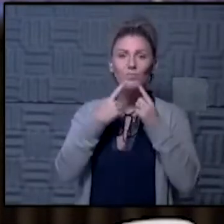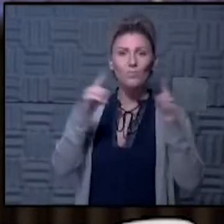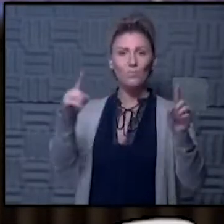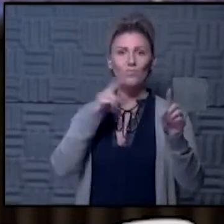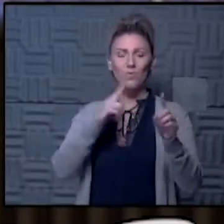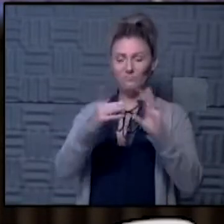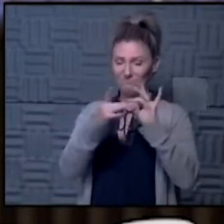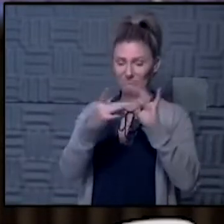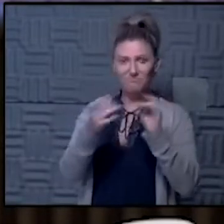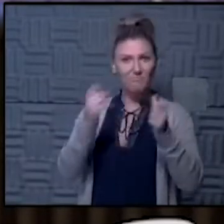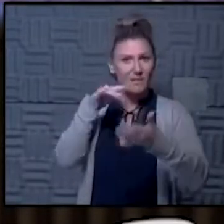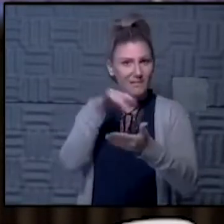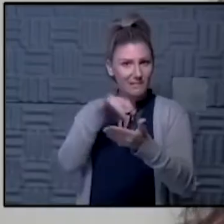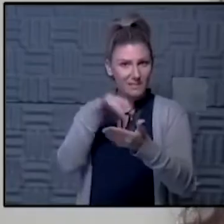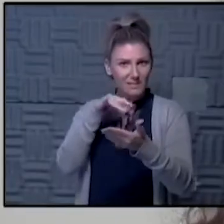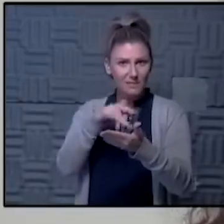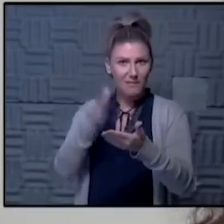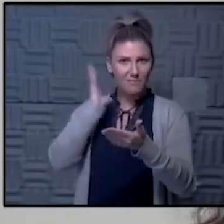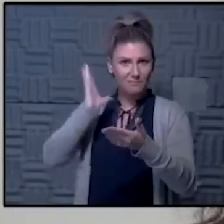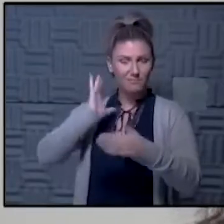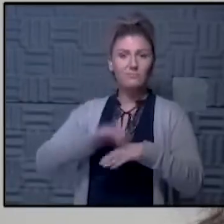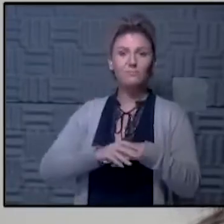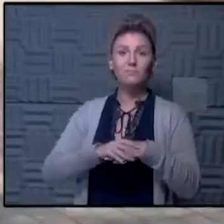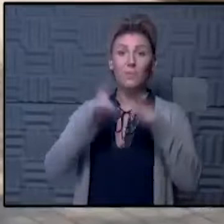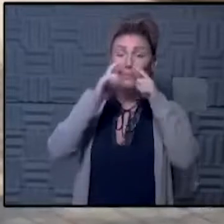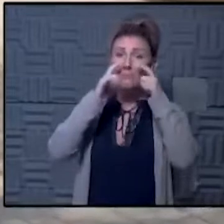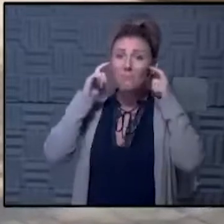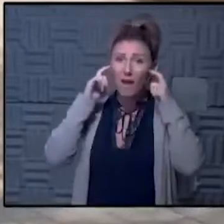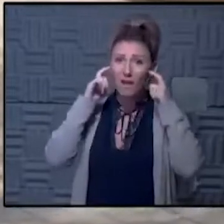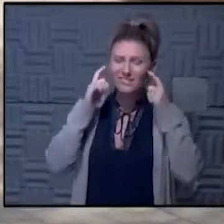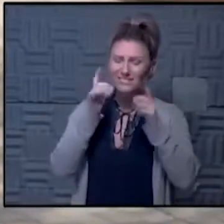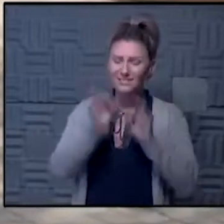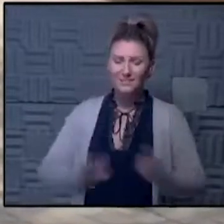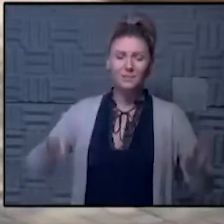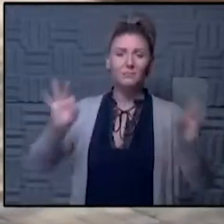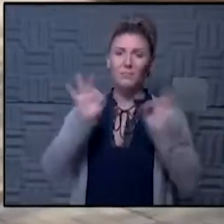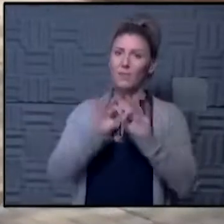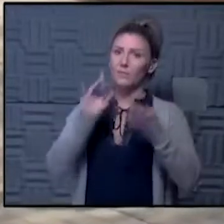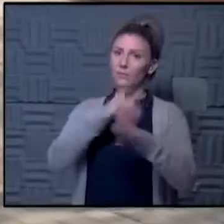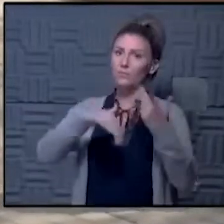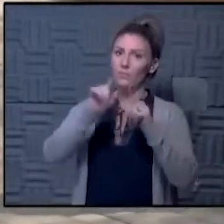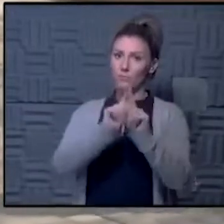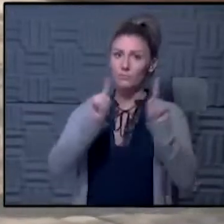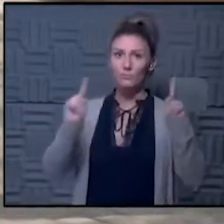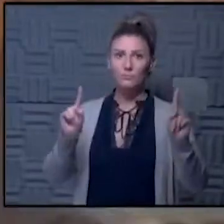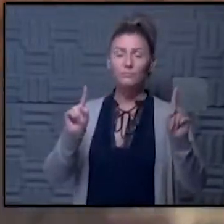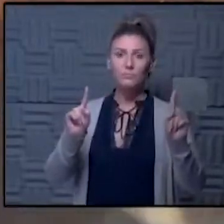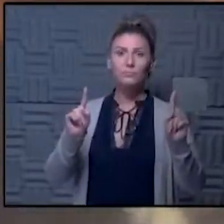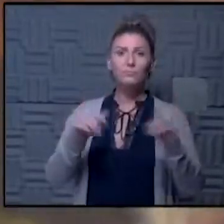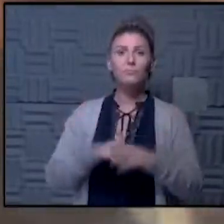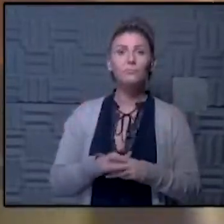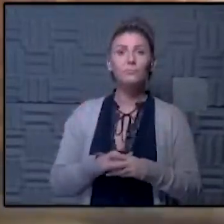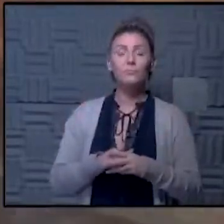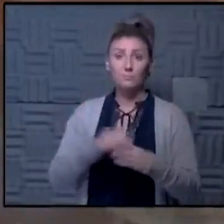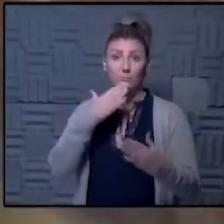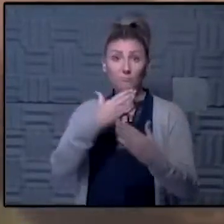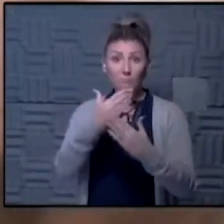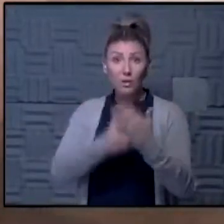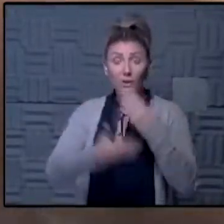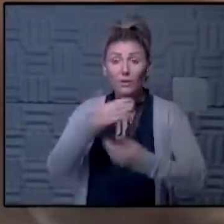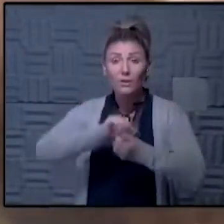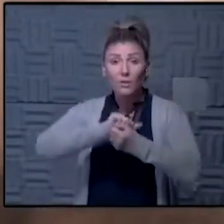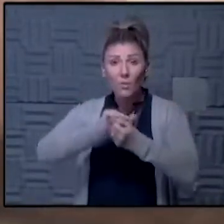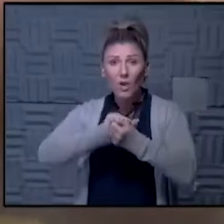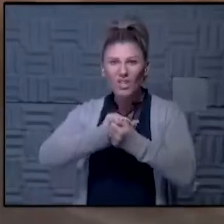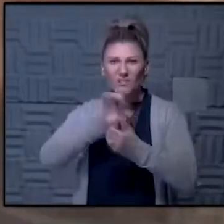number of studies about that in the past. Masks, especially social distancing, and good hand washing and those